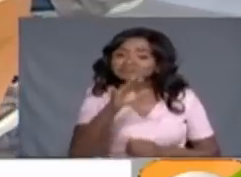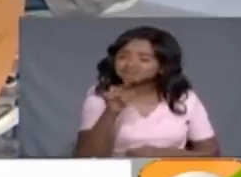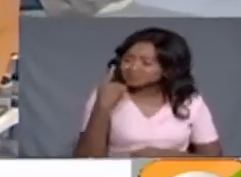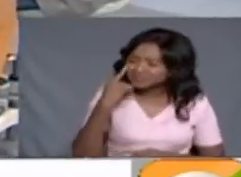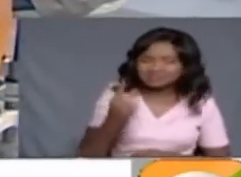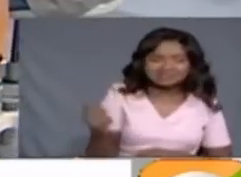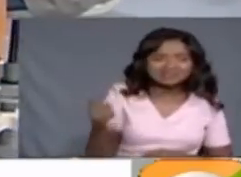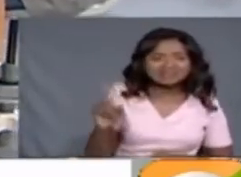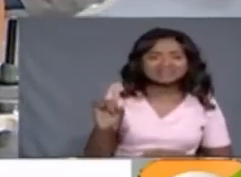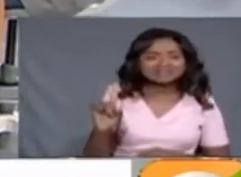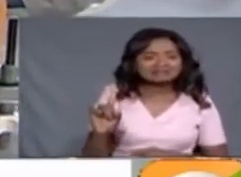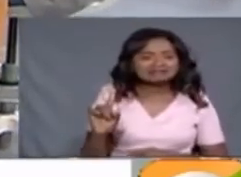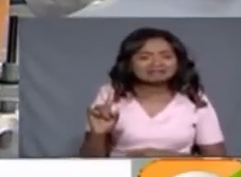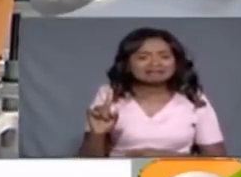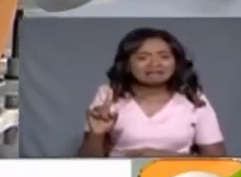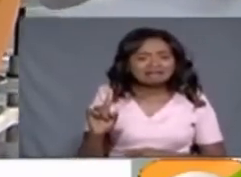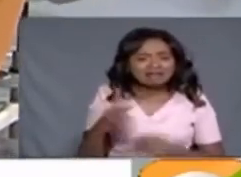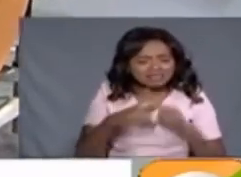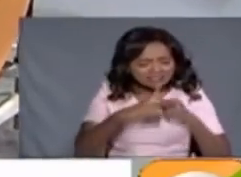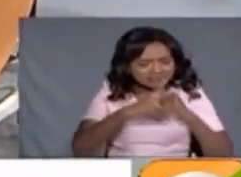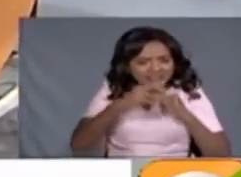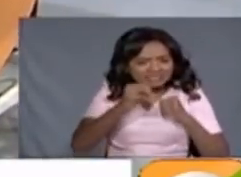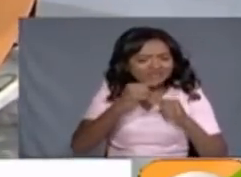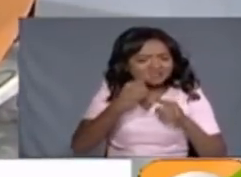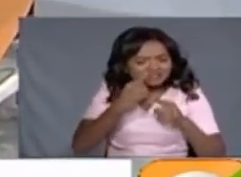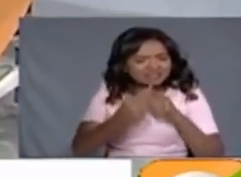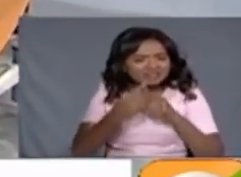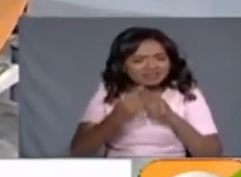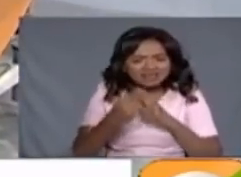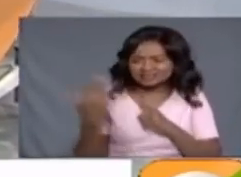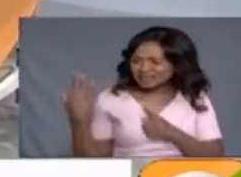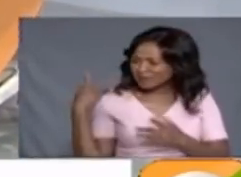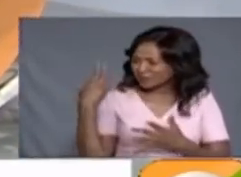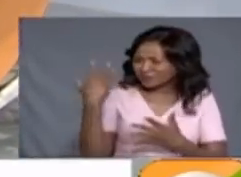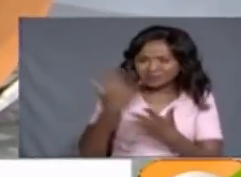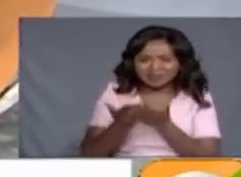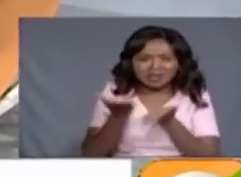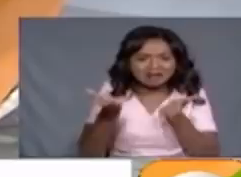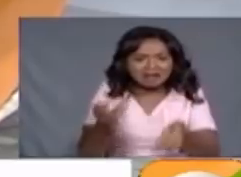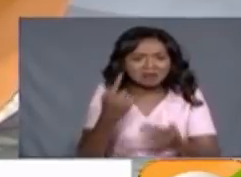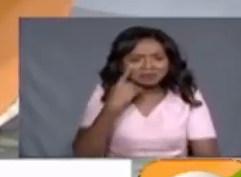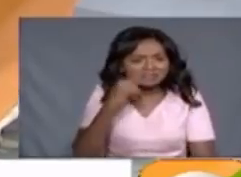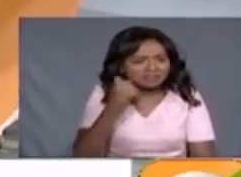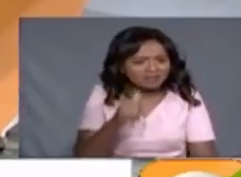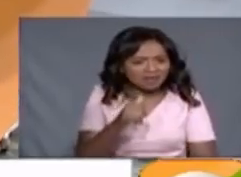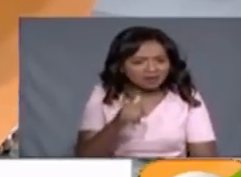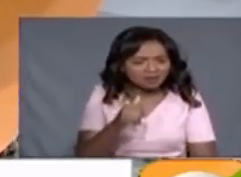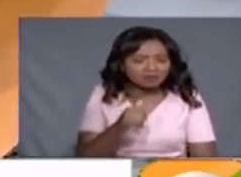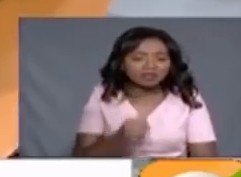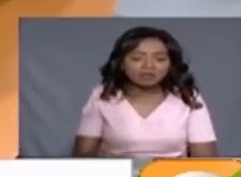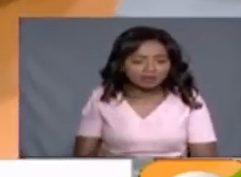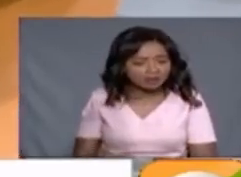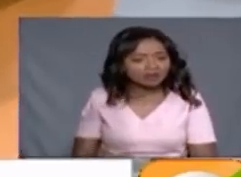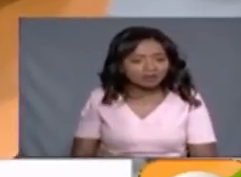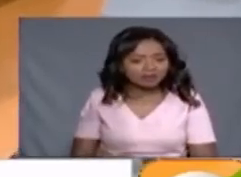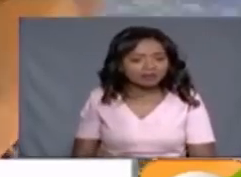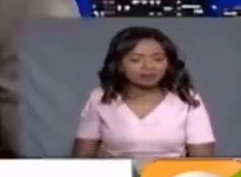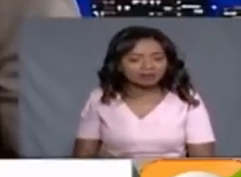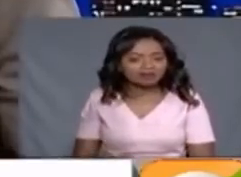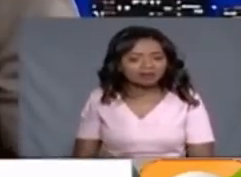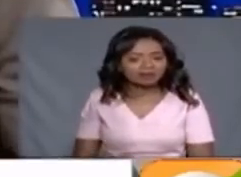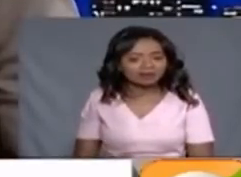a once in seven decades thing. I mean, that's a big deal. Yeah, we describe locusts